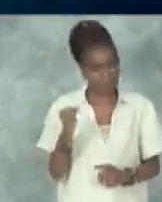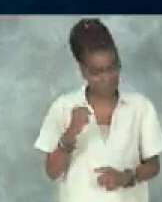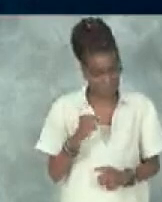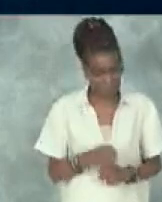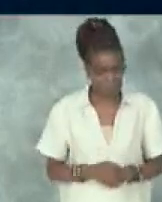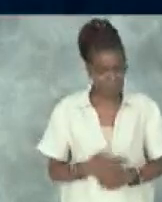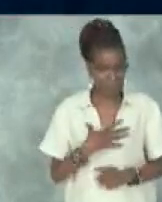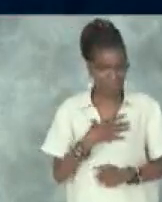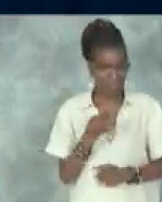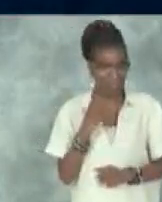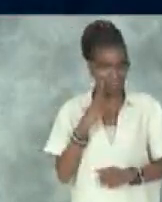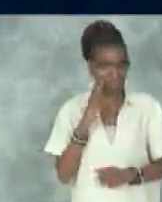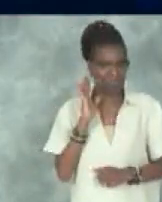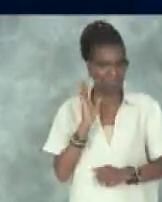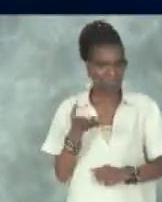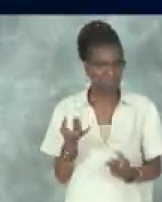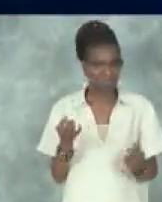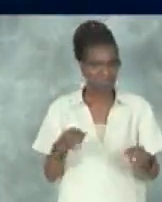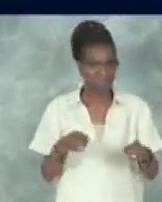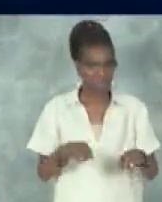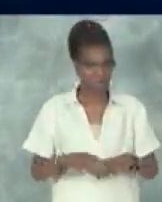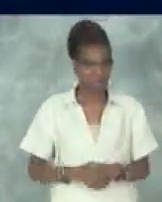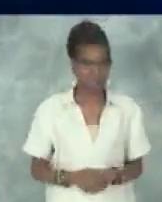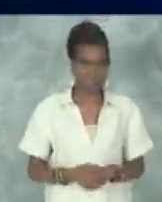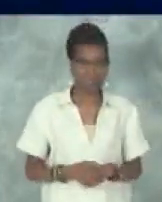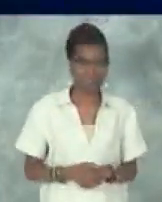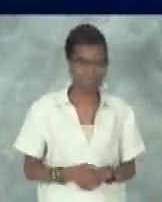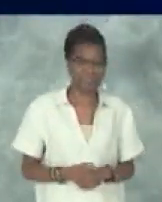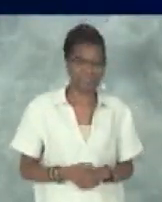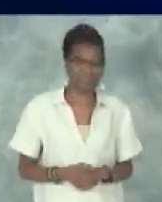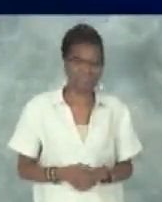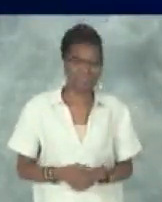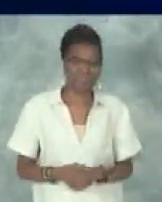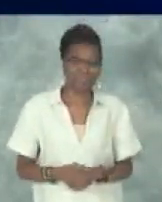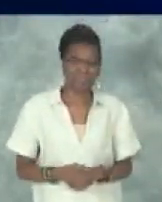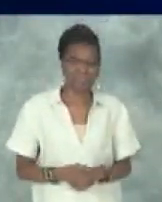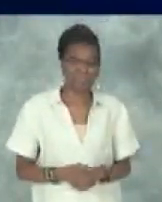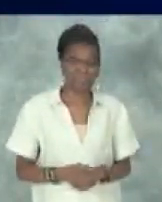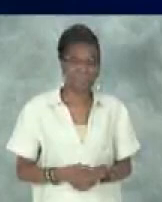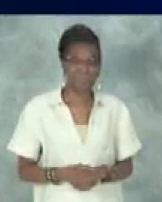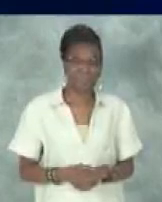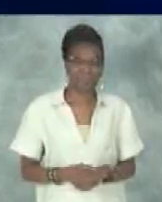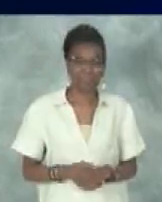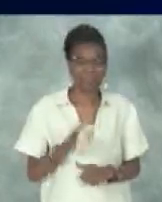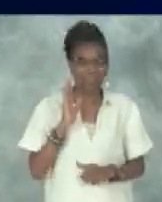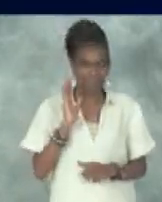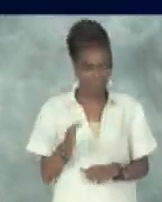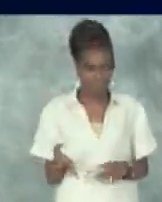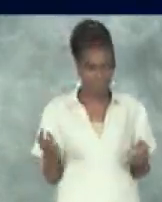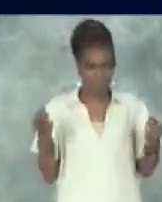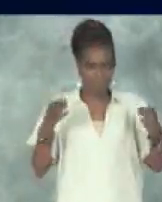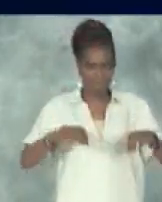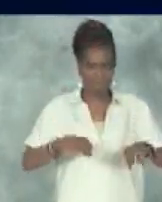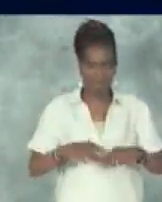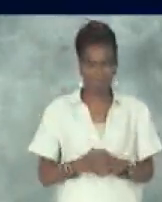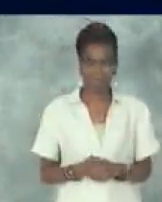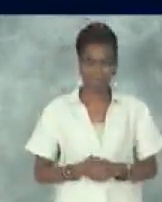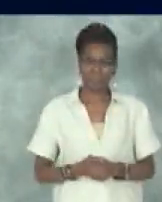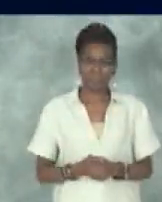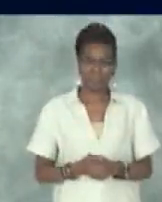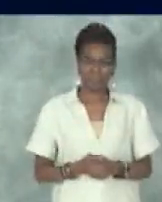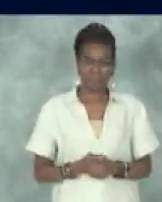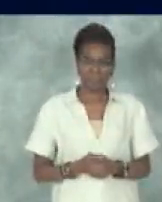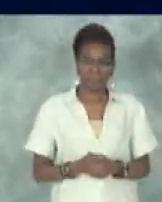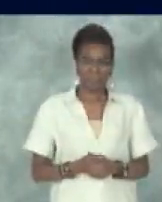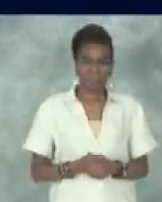I like that. It shall come to pass. It shall come to pass. You know,